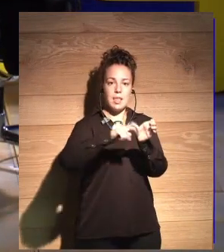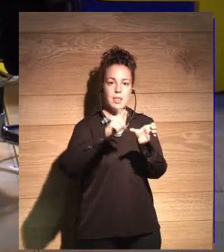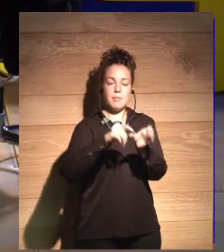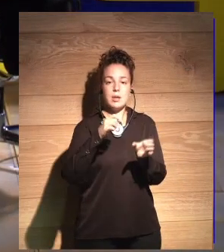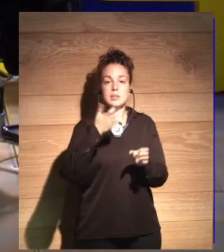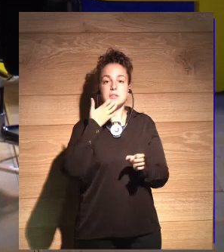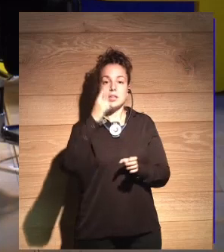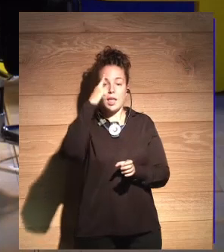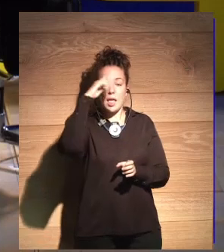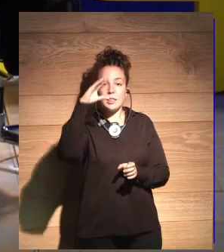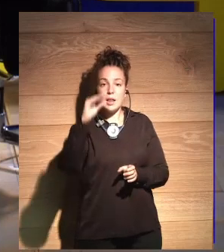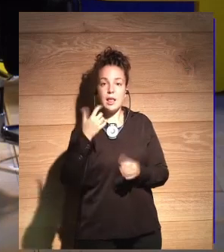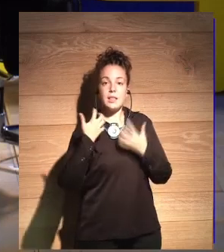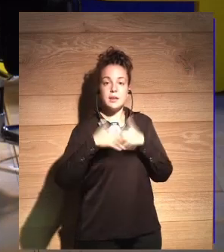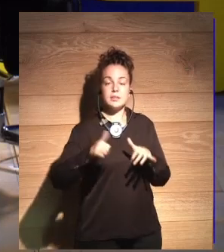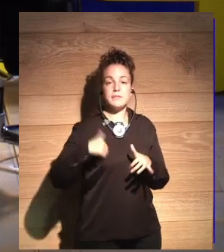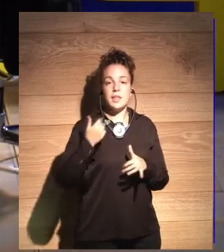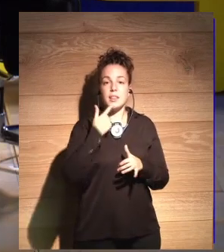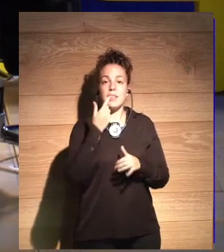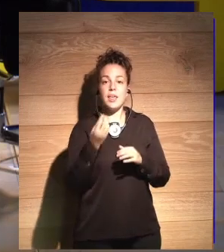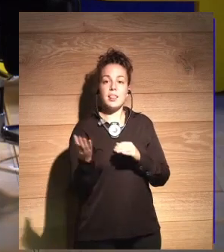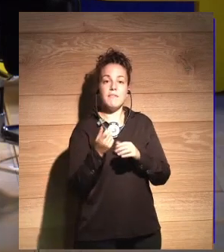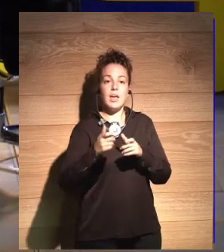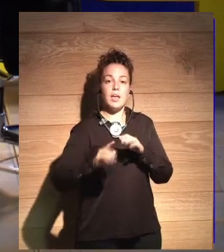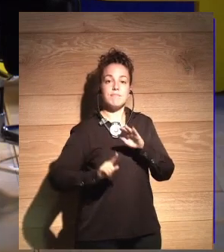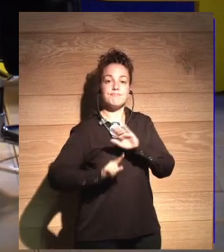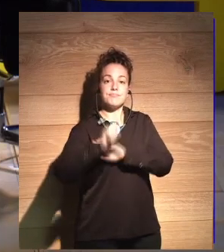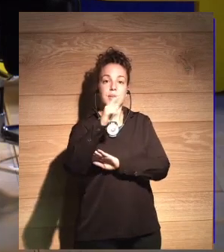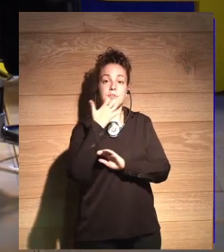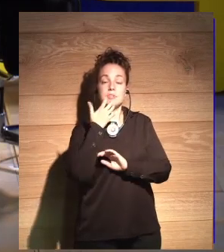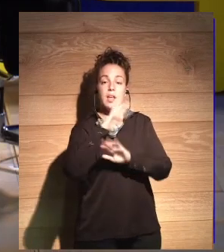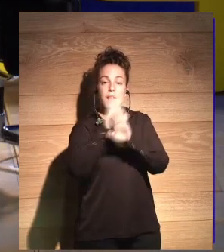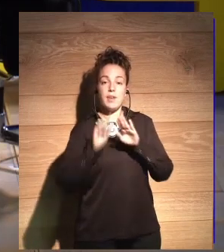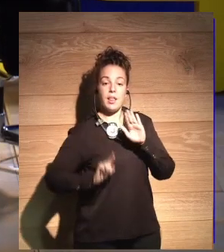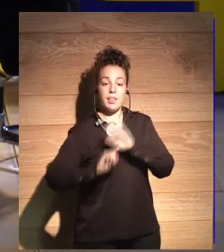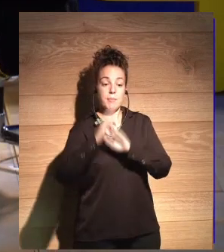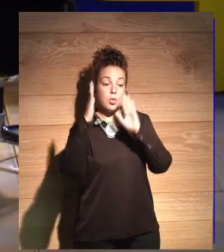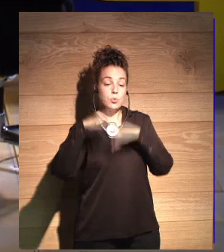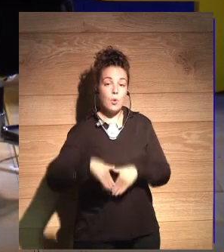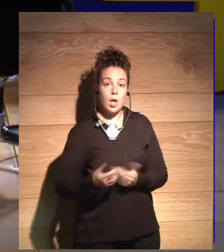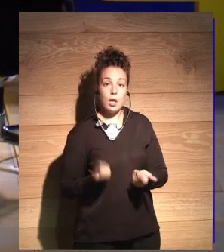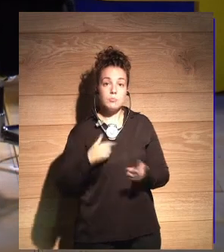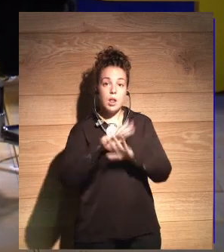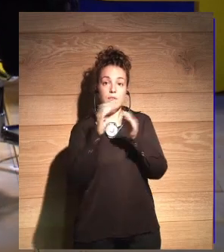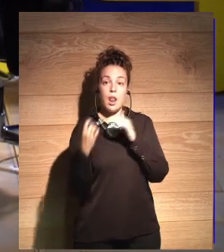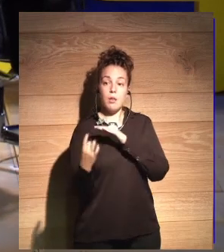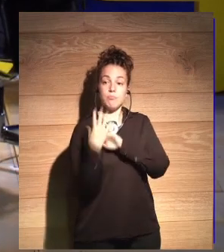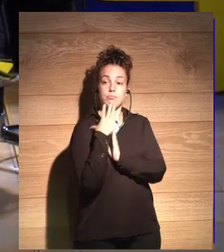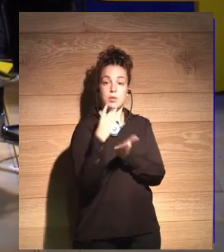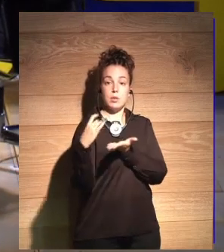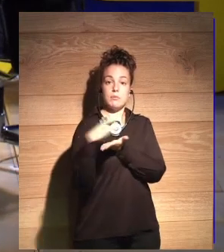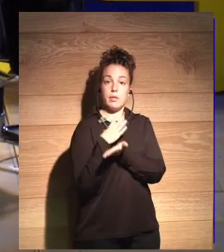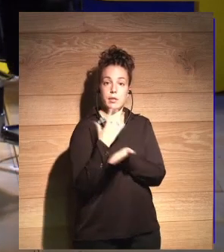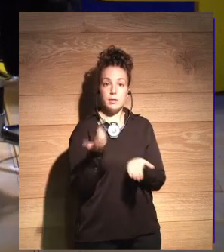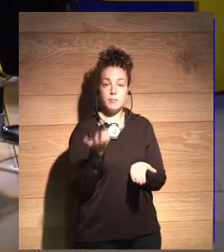don't grow, then they get fired and the board fires you. Yeah. So if it's a privately held company that can, or a monopoly like Xerox